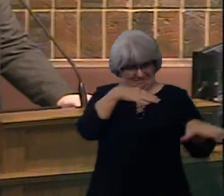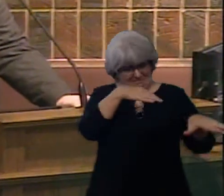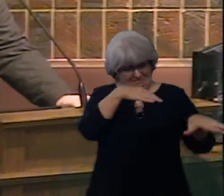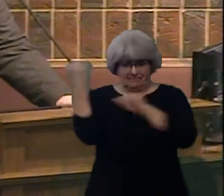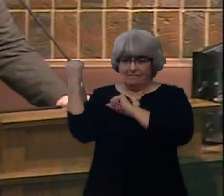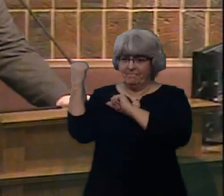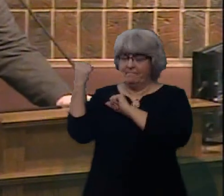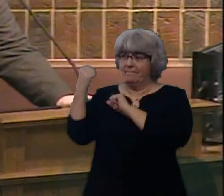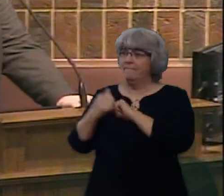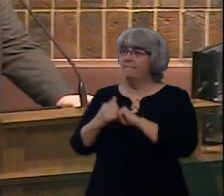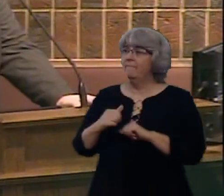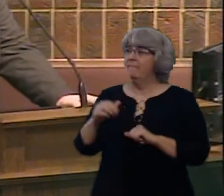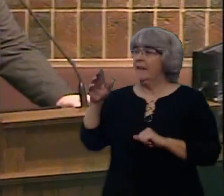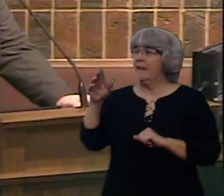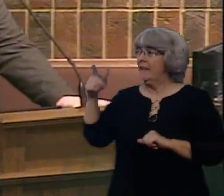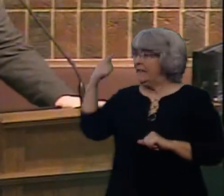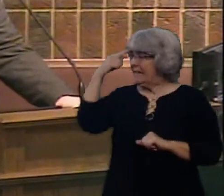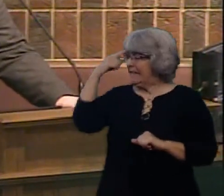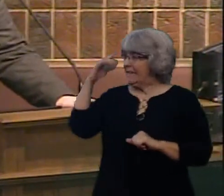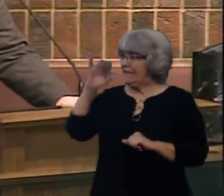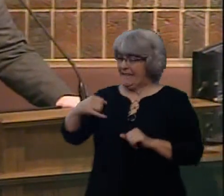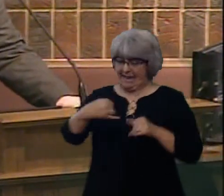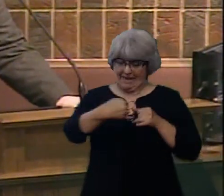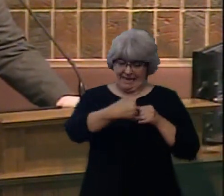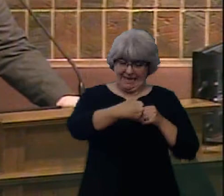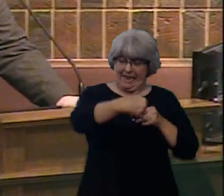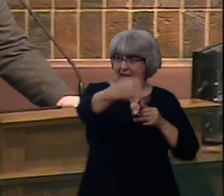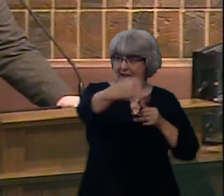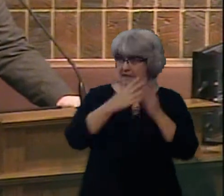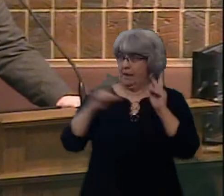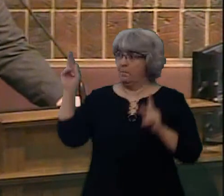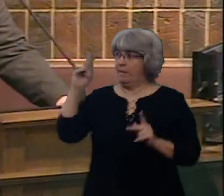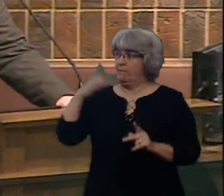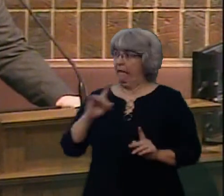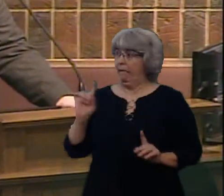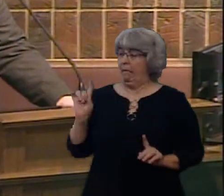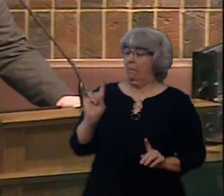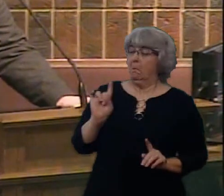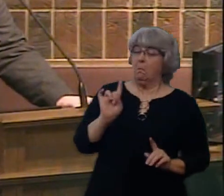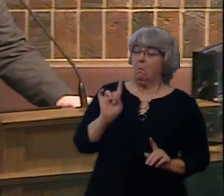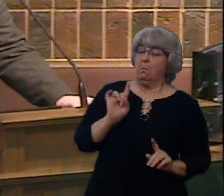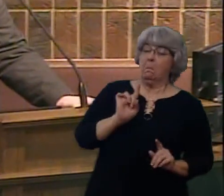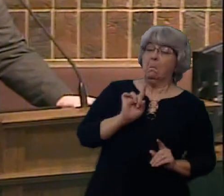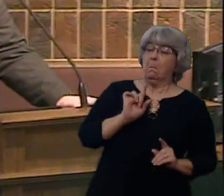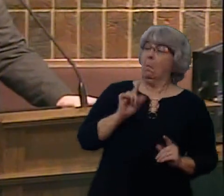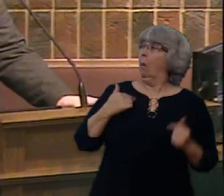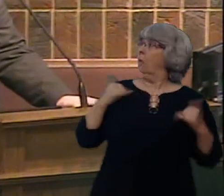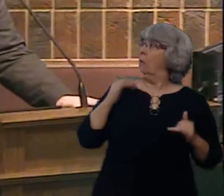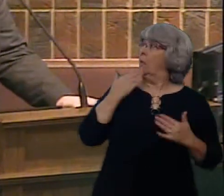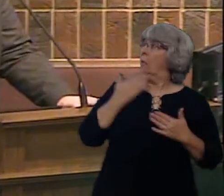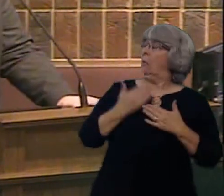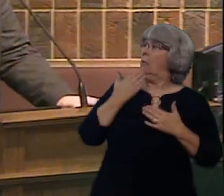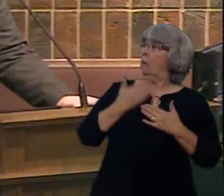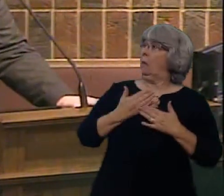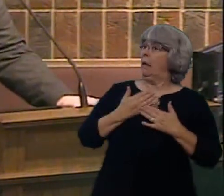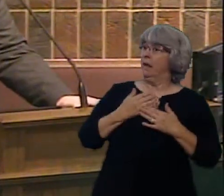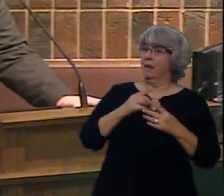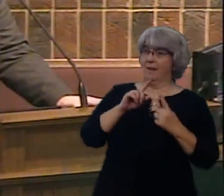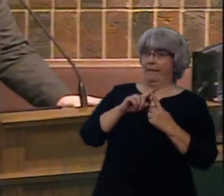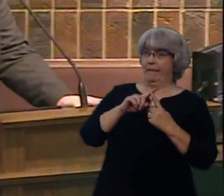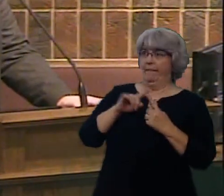Trying to stay close to this line has at least two problems. First of all, that's not the attitude of Christ,